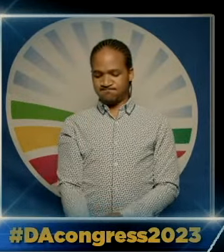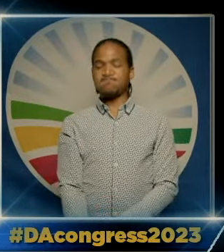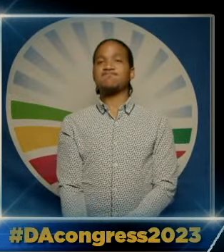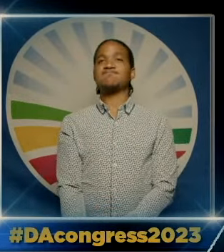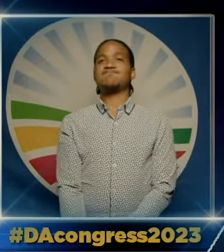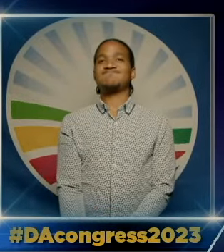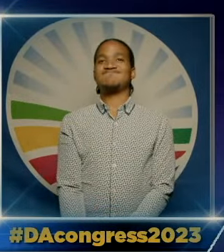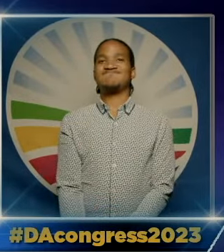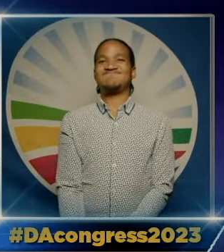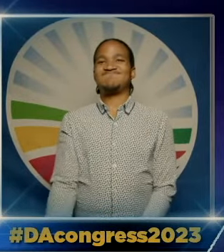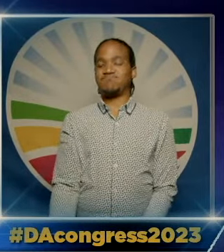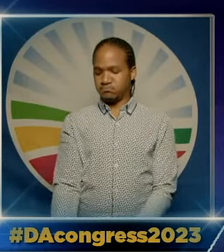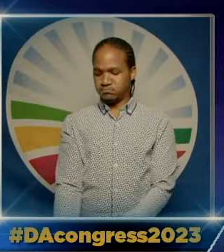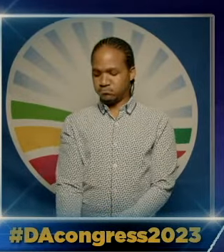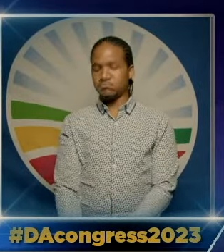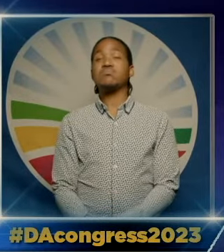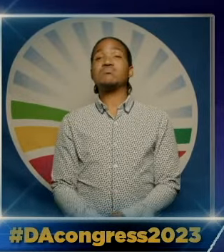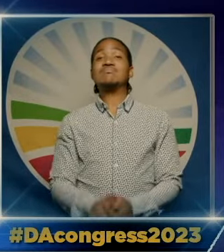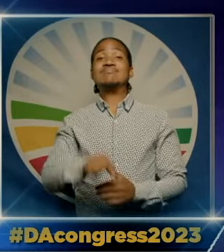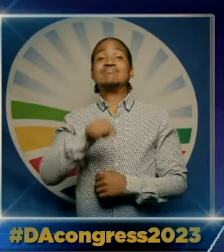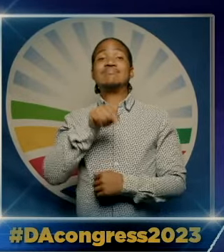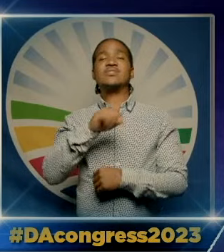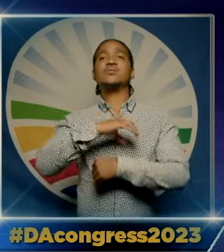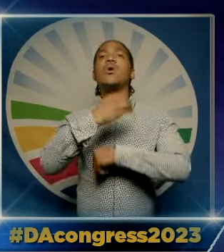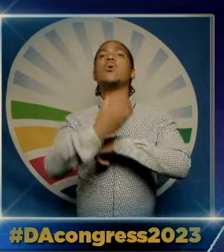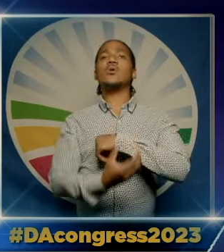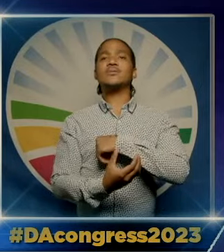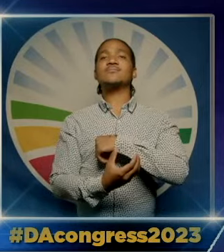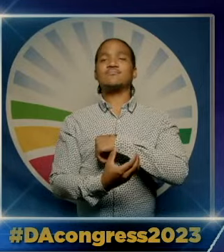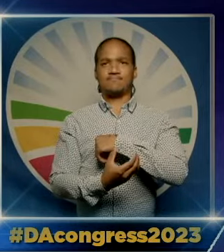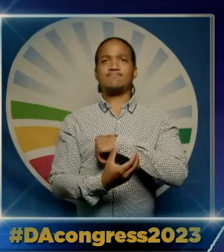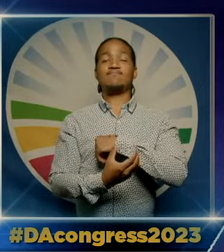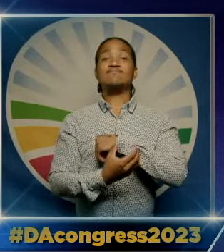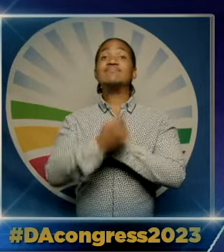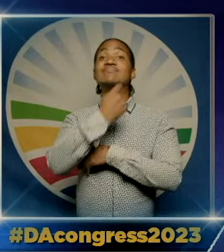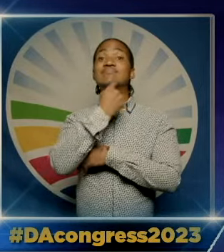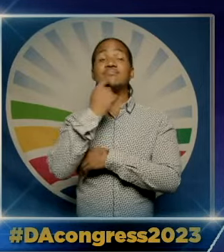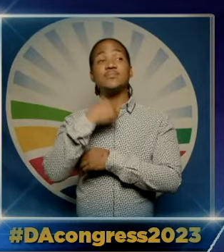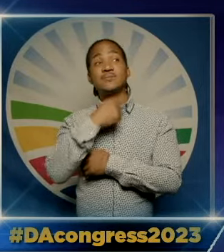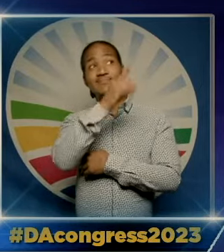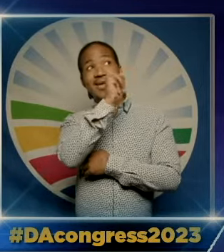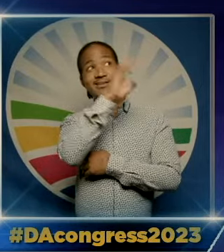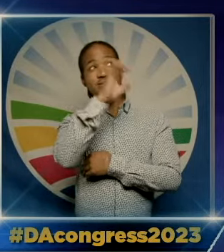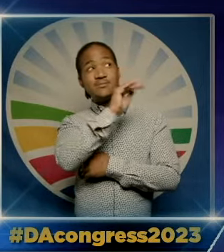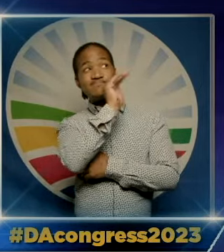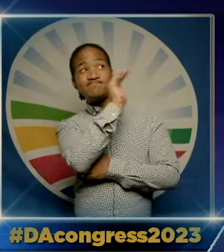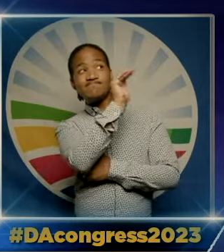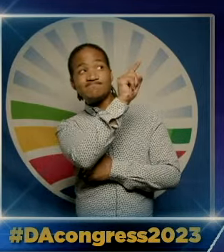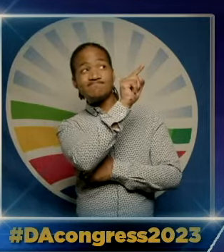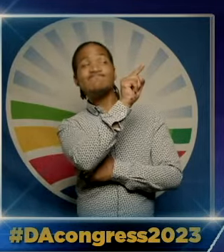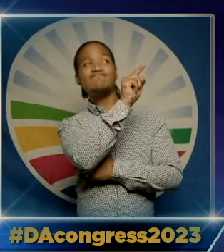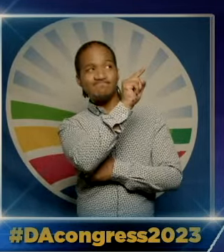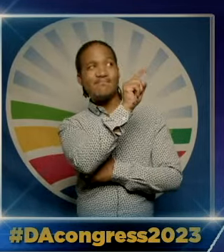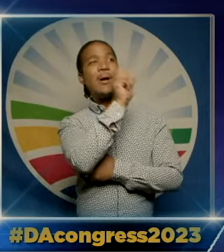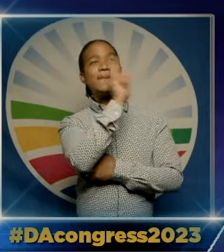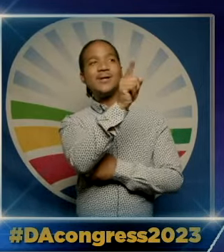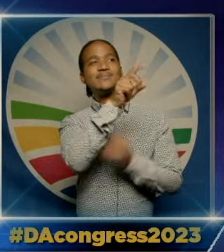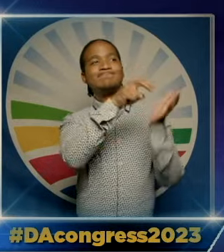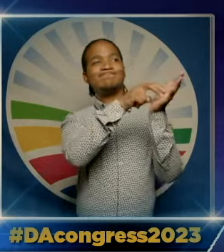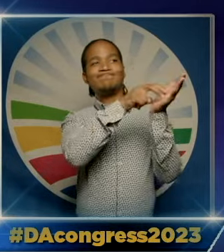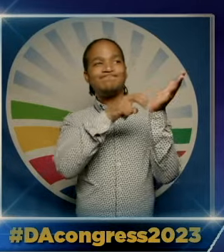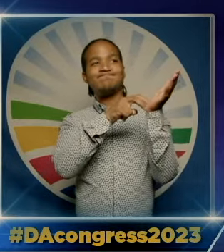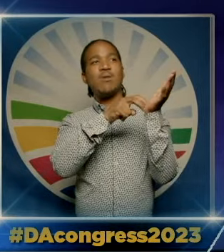This Congress now serves notice to the ANC. Pack up and go